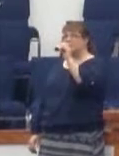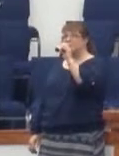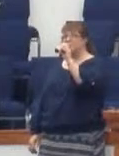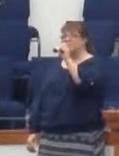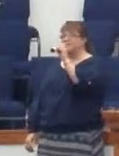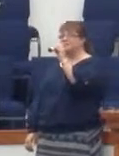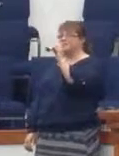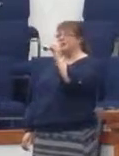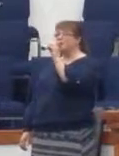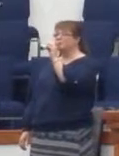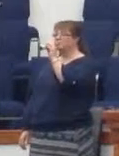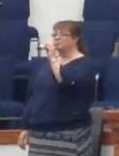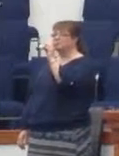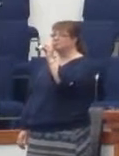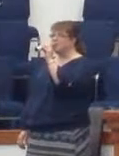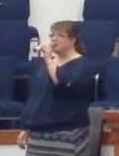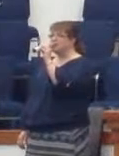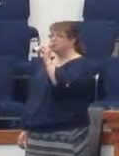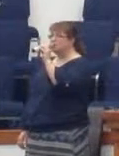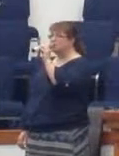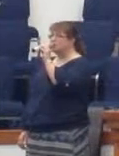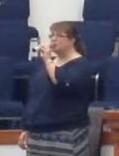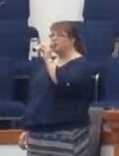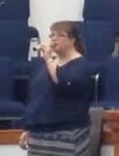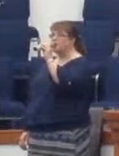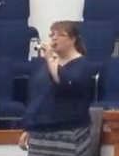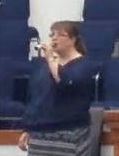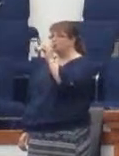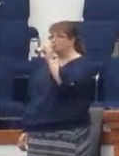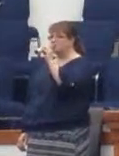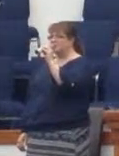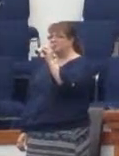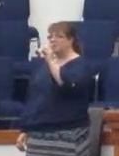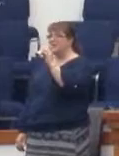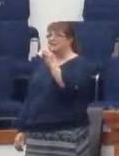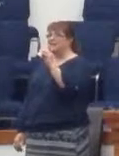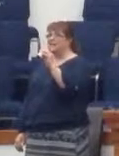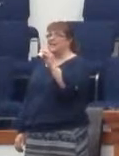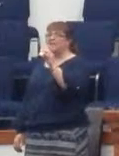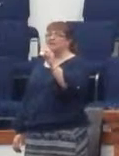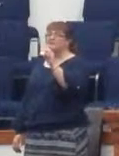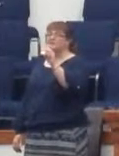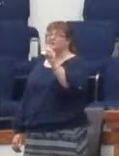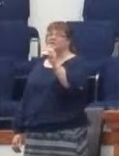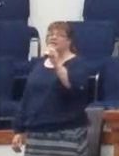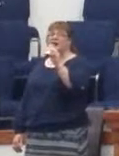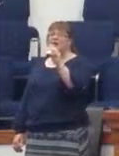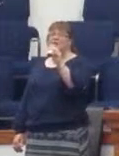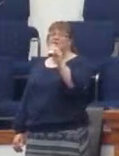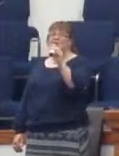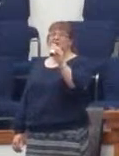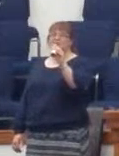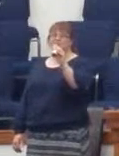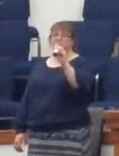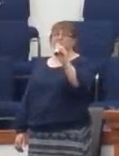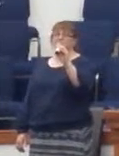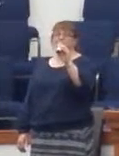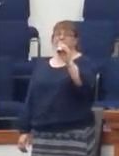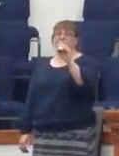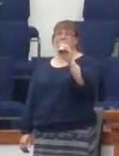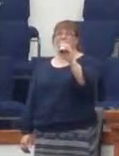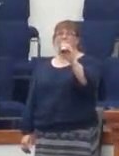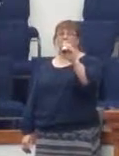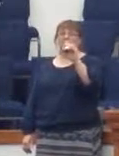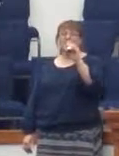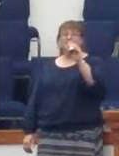a leper, this helpless man will never walk, you see. Then every eye was turned